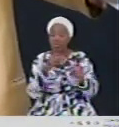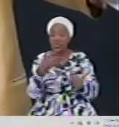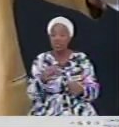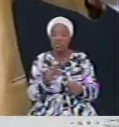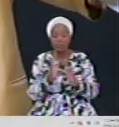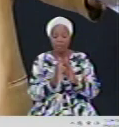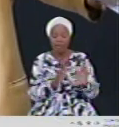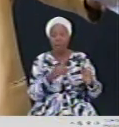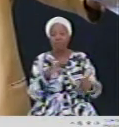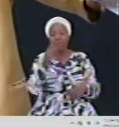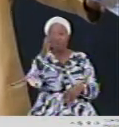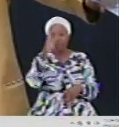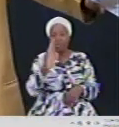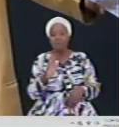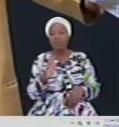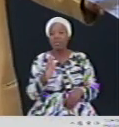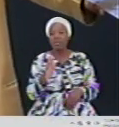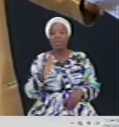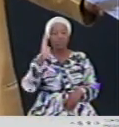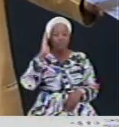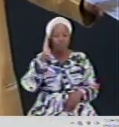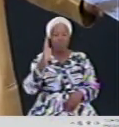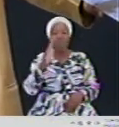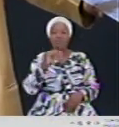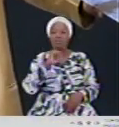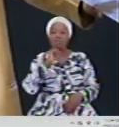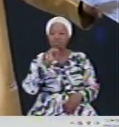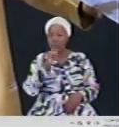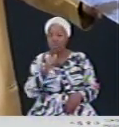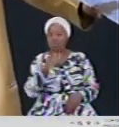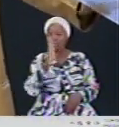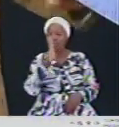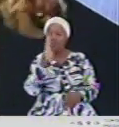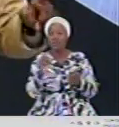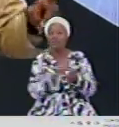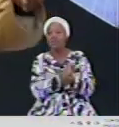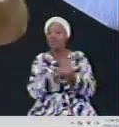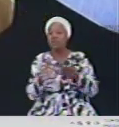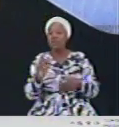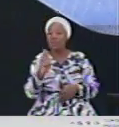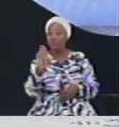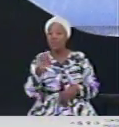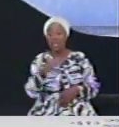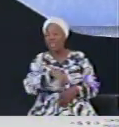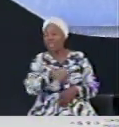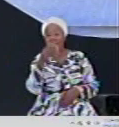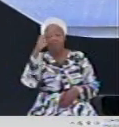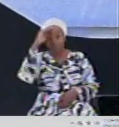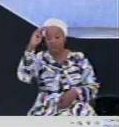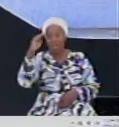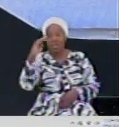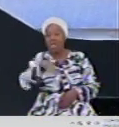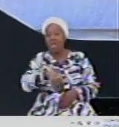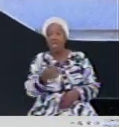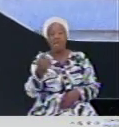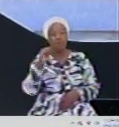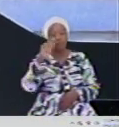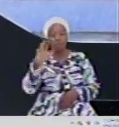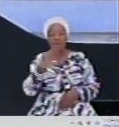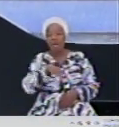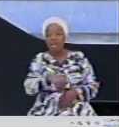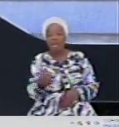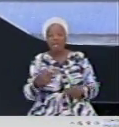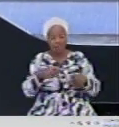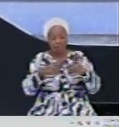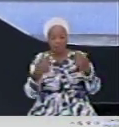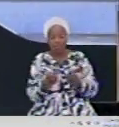agenda of God will not be destroyed by any man, any woman, any